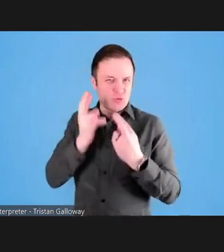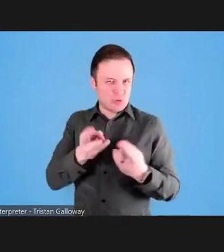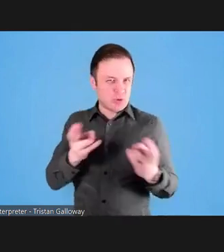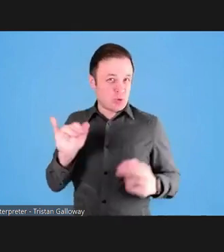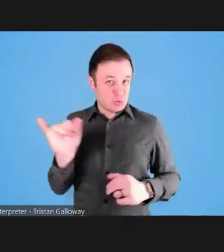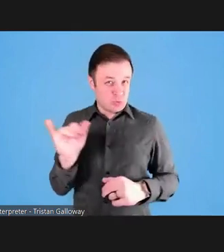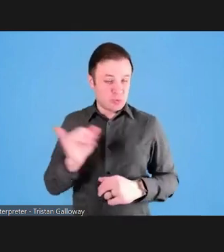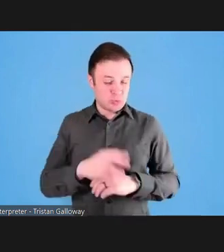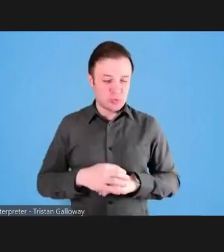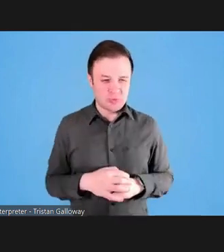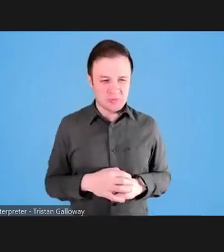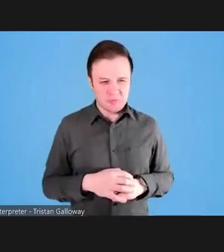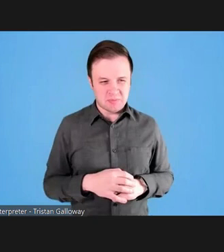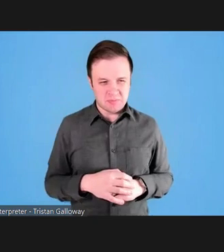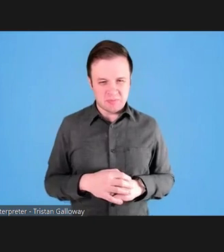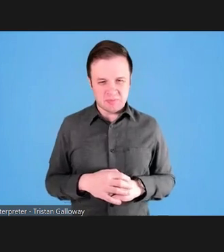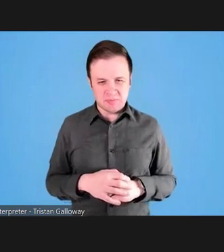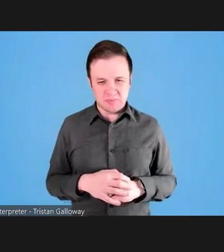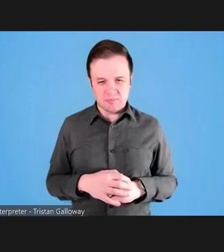well.